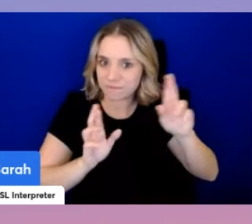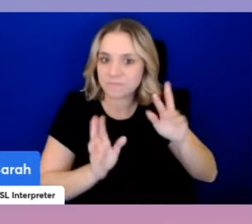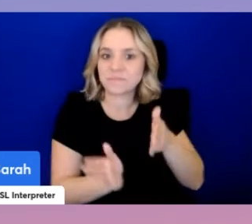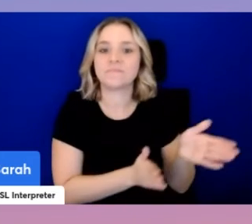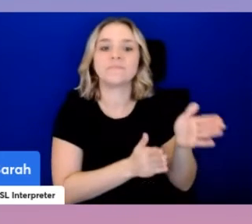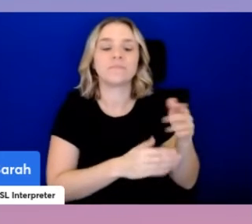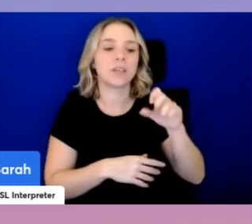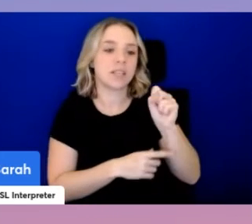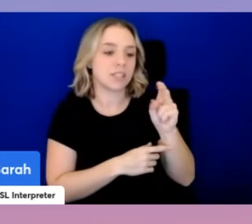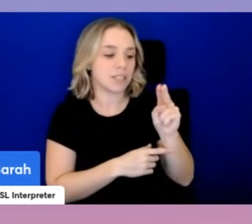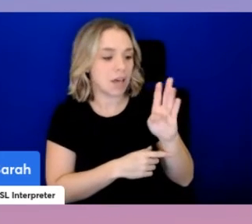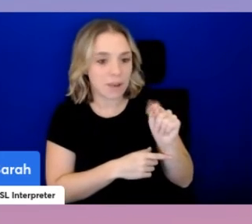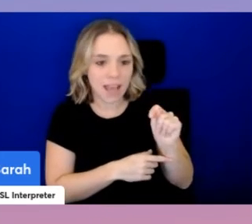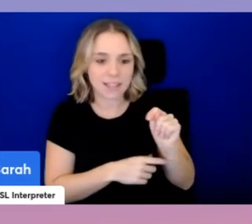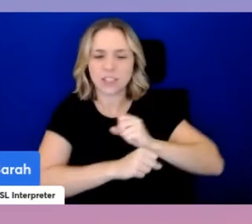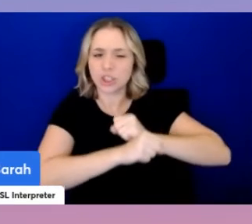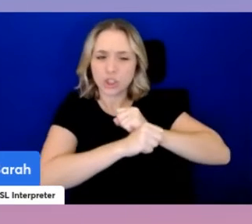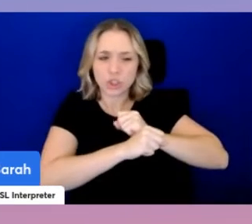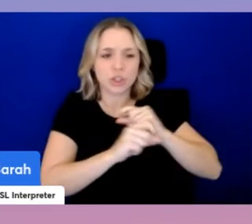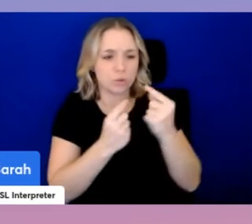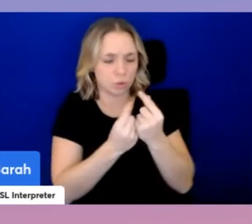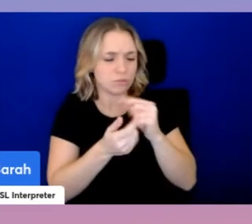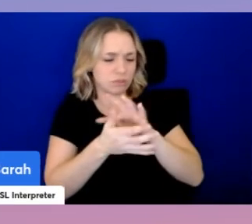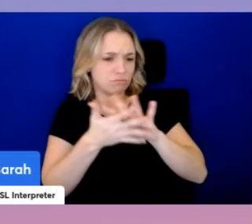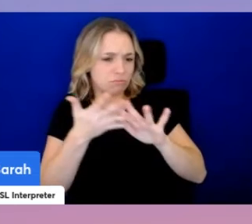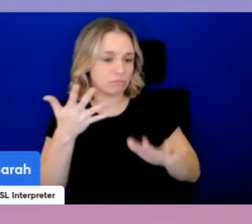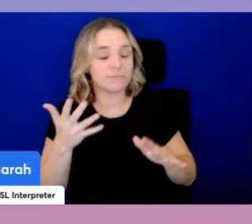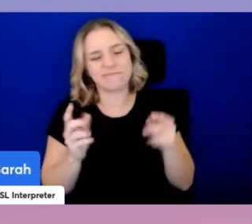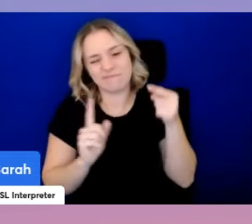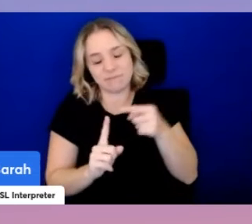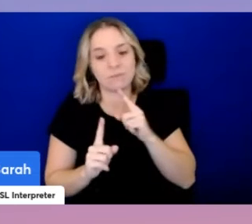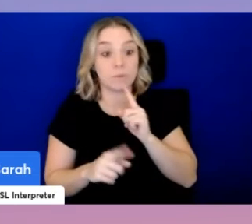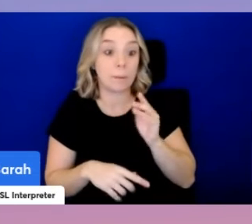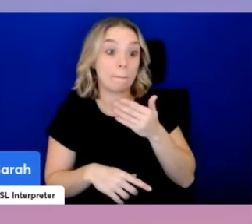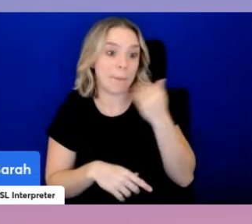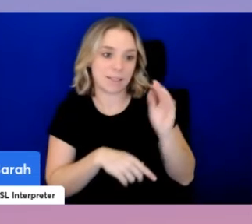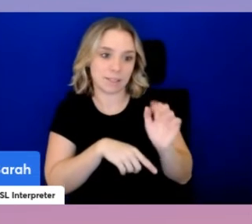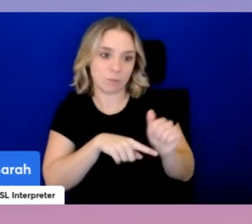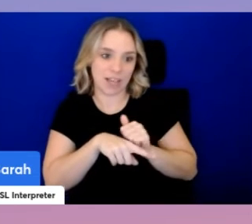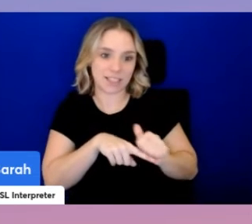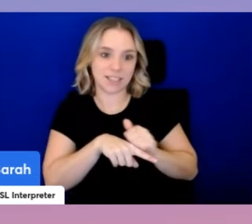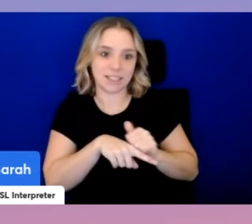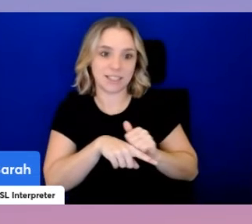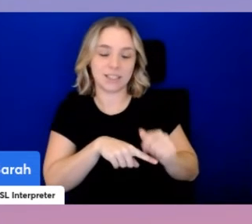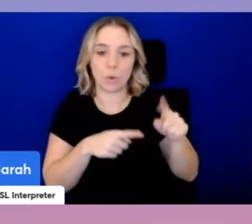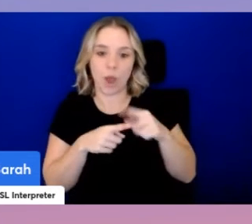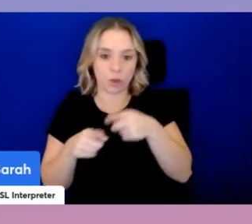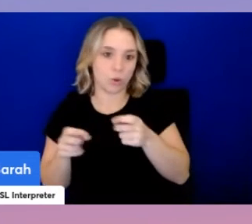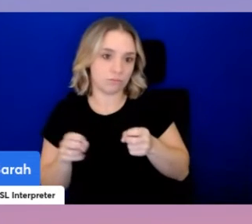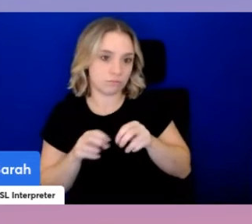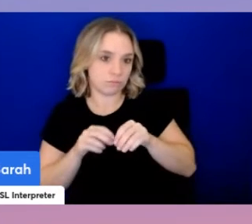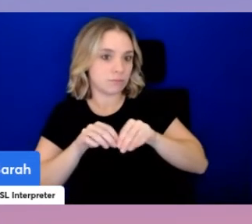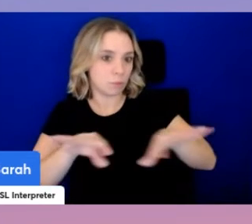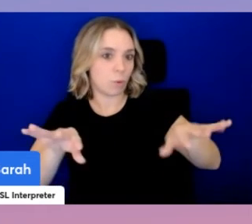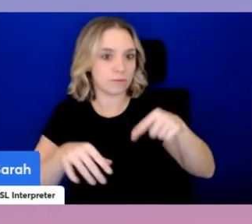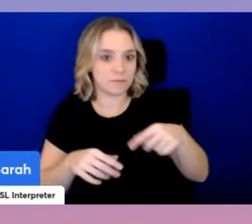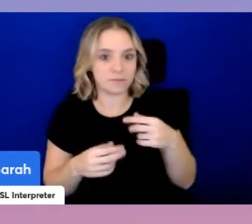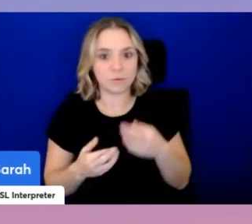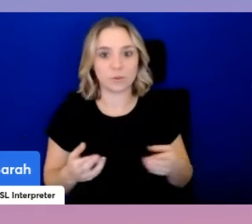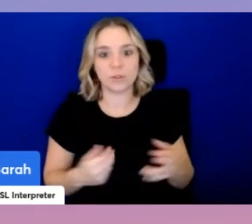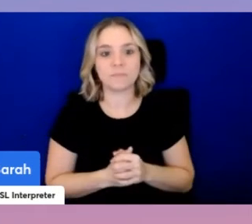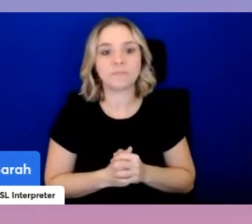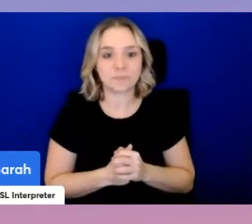groups, all that stuff that are best practices when you deploy this kind of resources, right? So right now it is